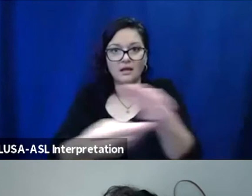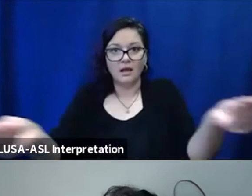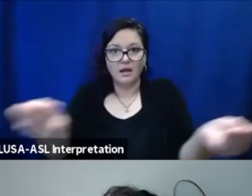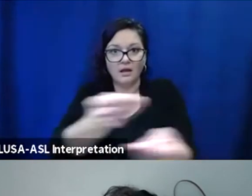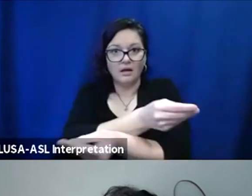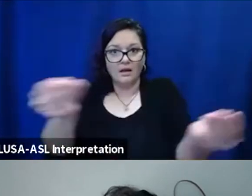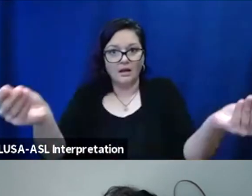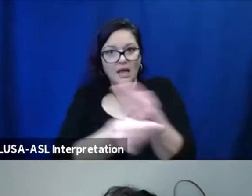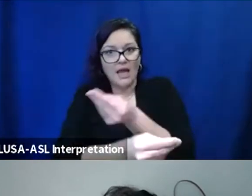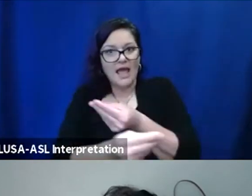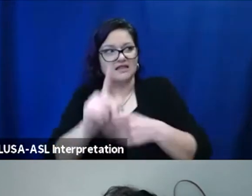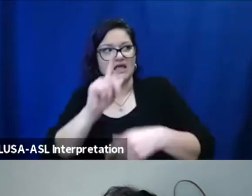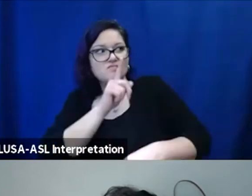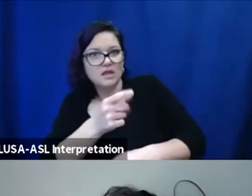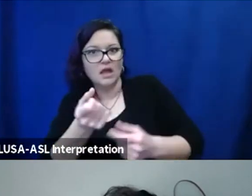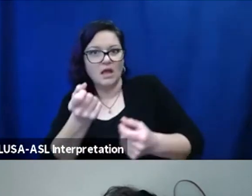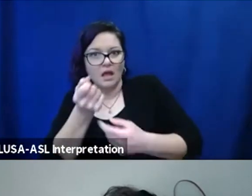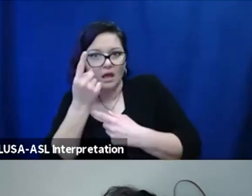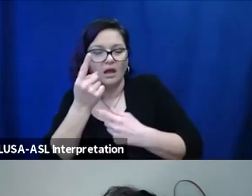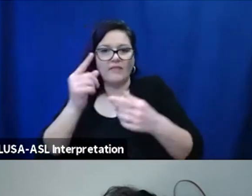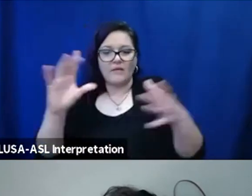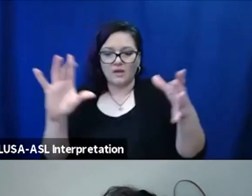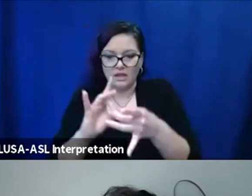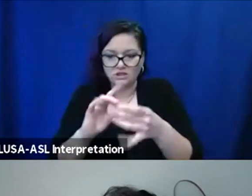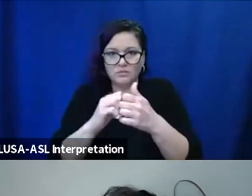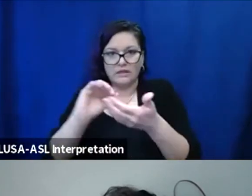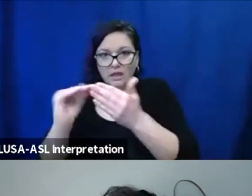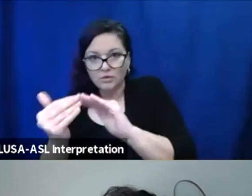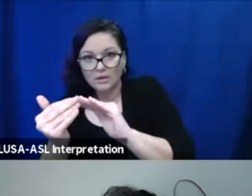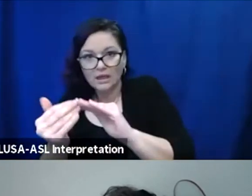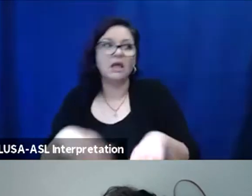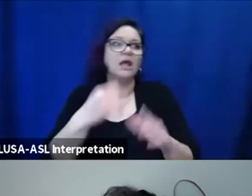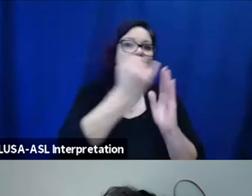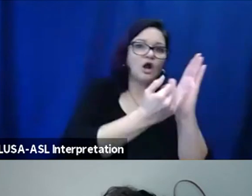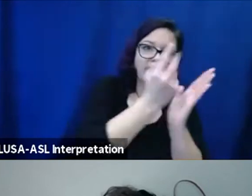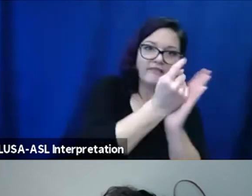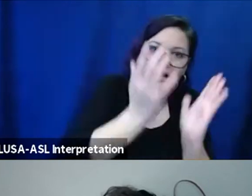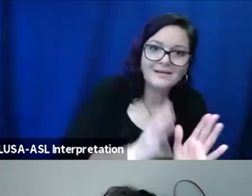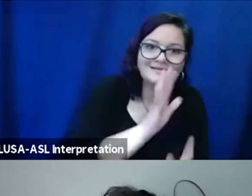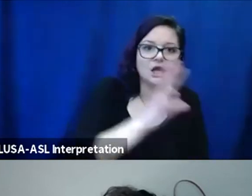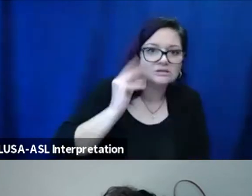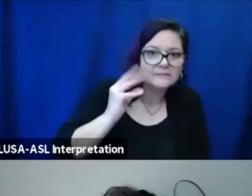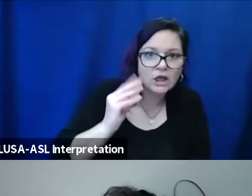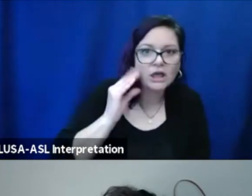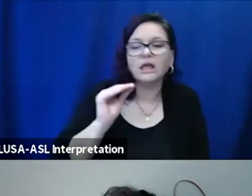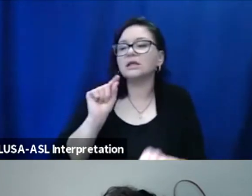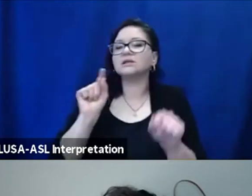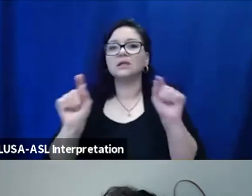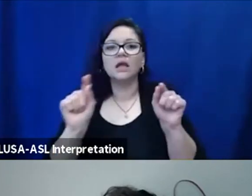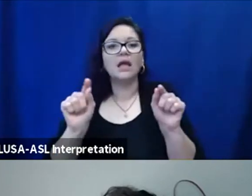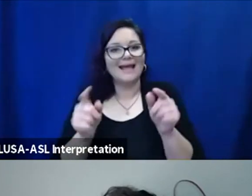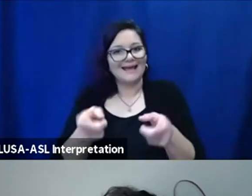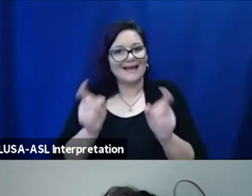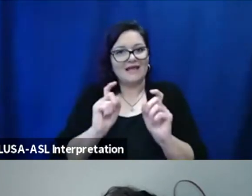the relationship between the community arts experience and the art therapist experience. Gave us some tentacles into